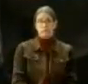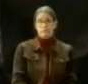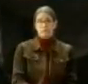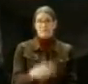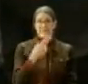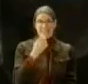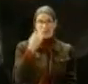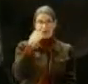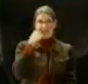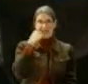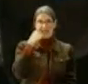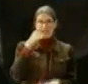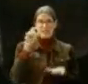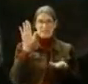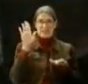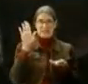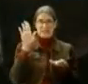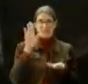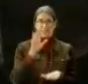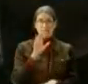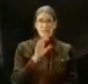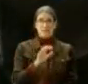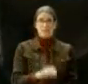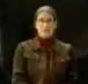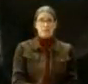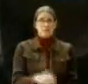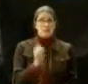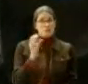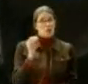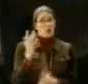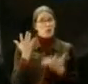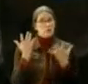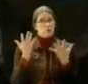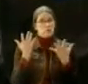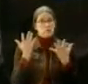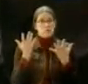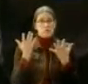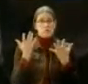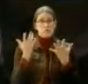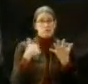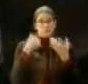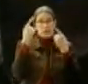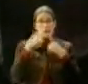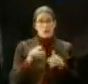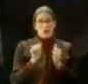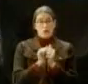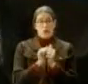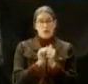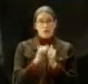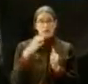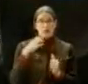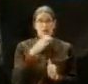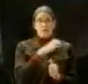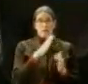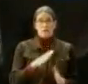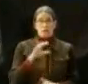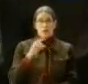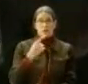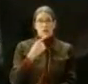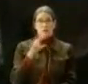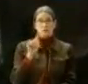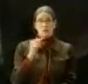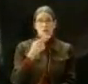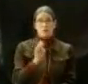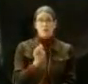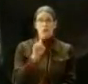just been sworn, and so with that said, I would agree with Commissioner Guda that